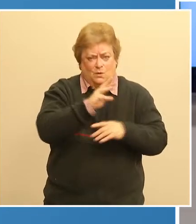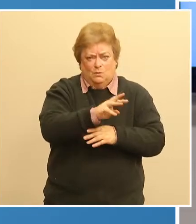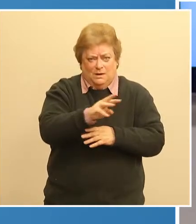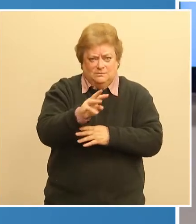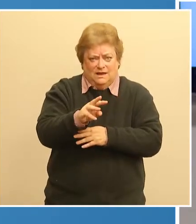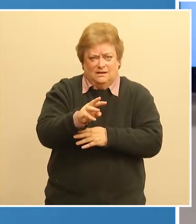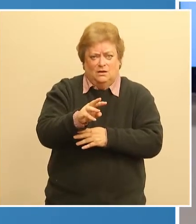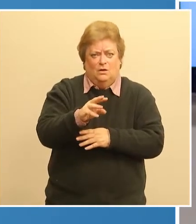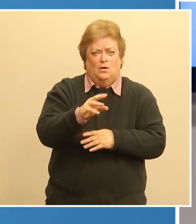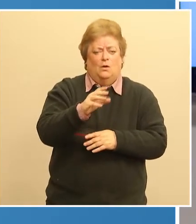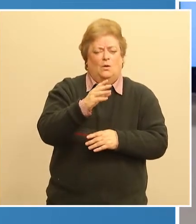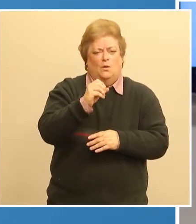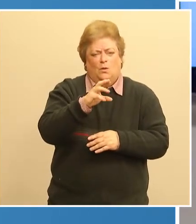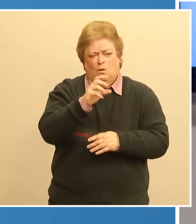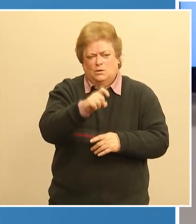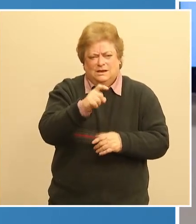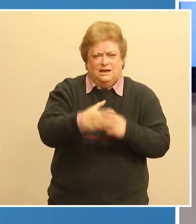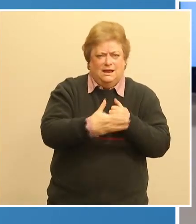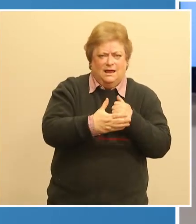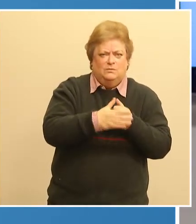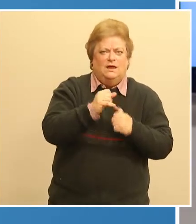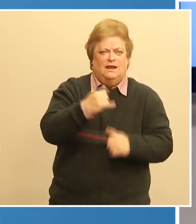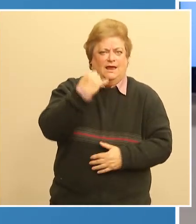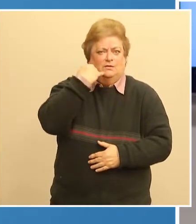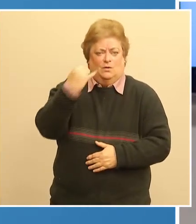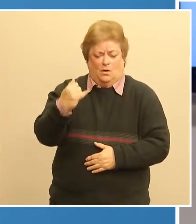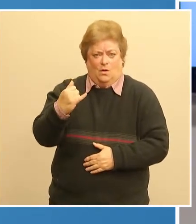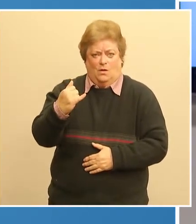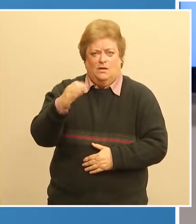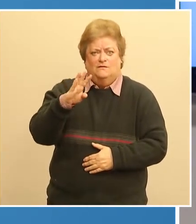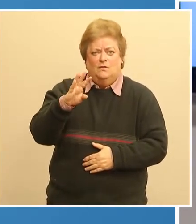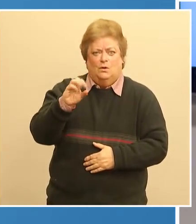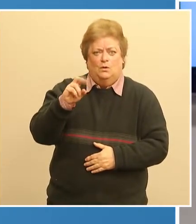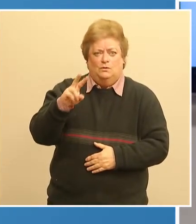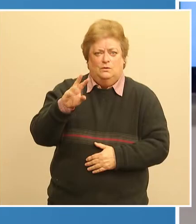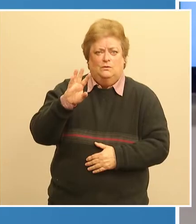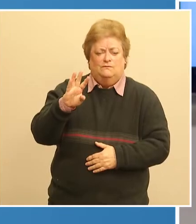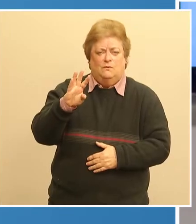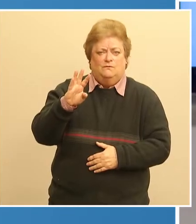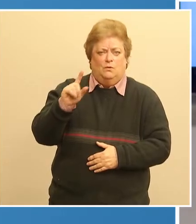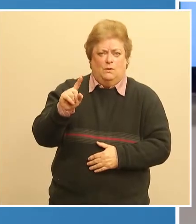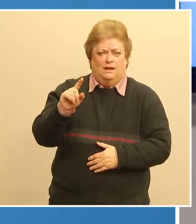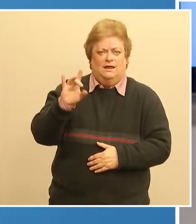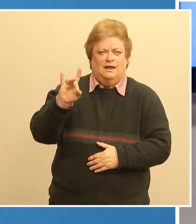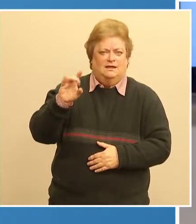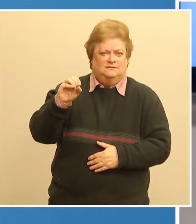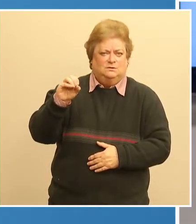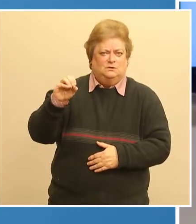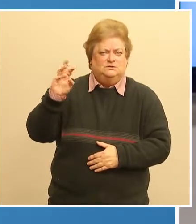need assistance may call the COVID-19 hotline at